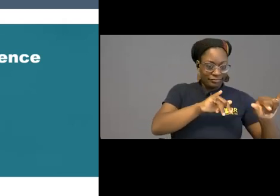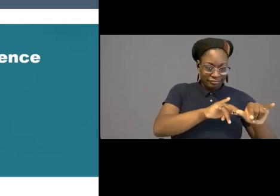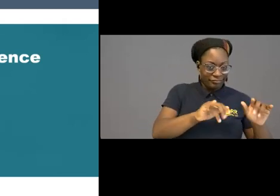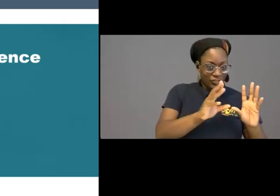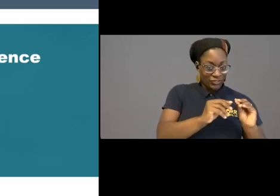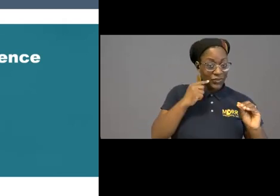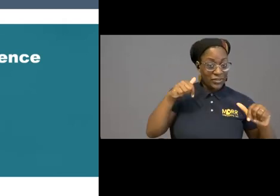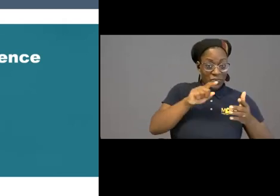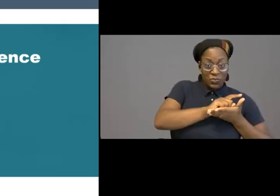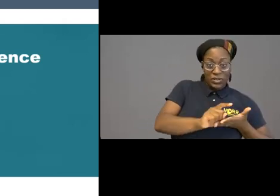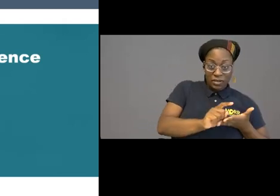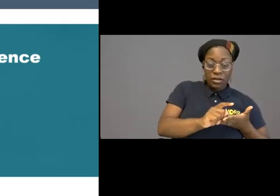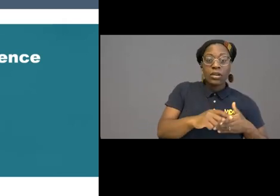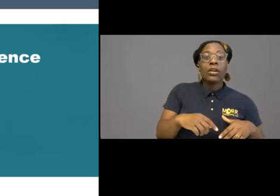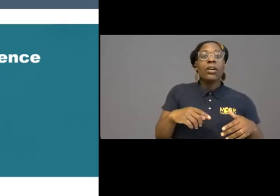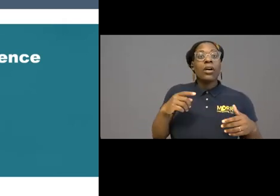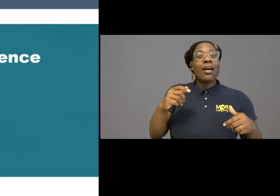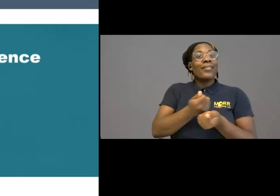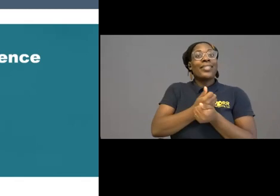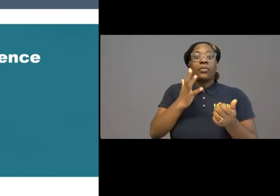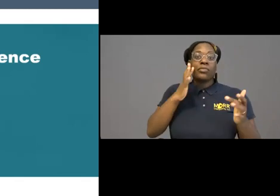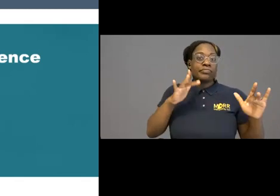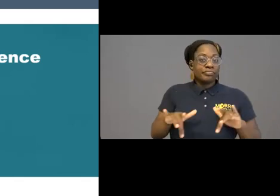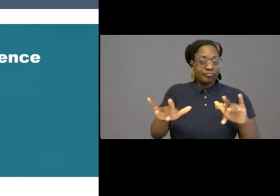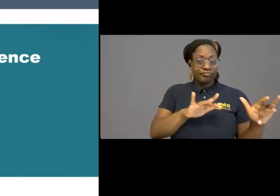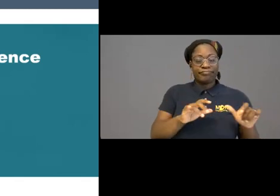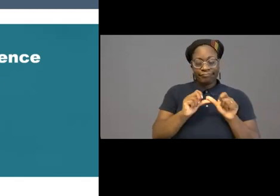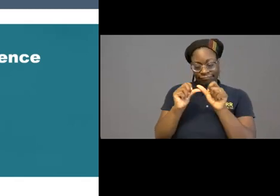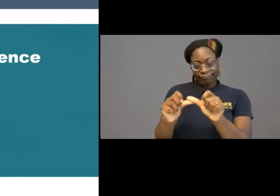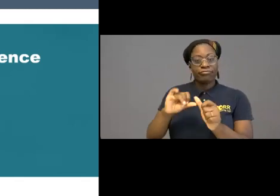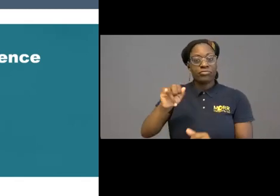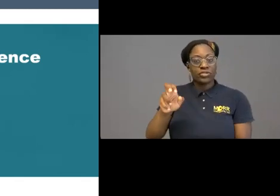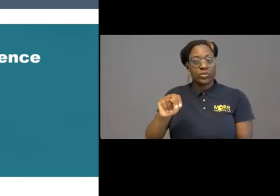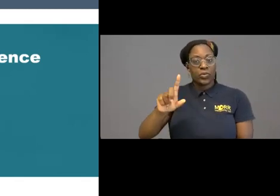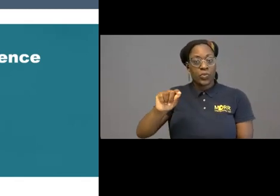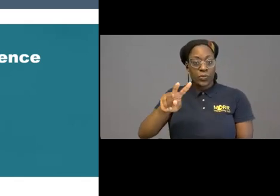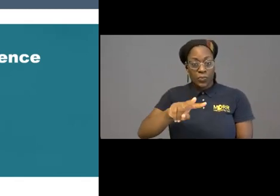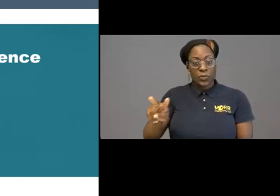through January 2022. You can attend the conference by going to